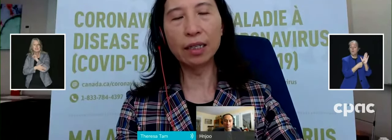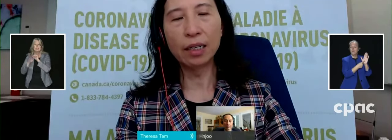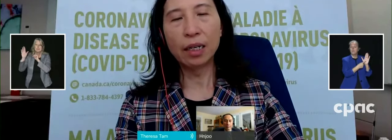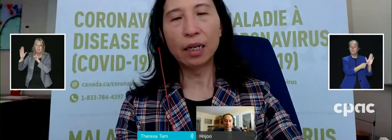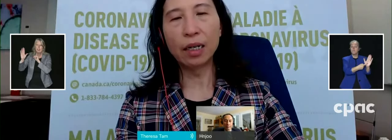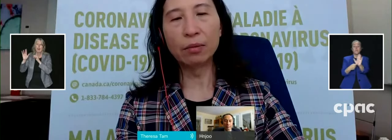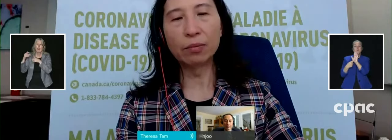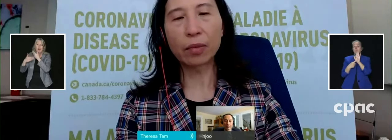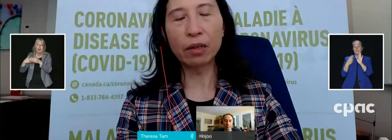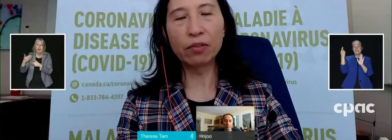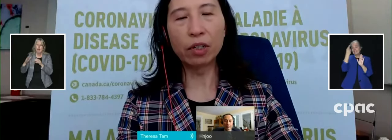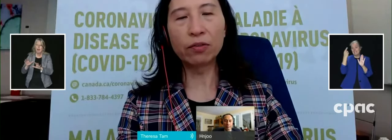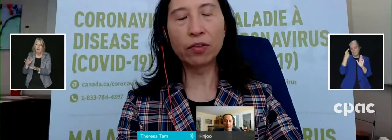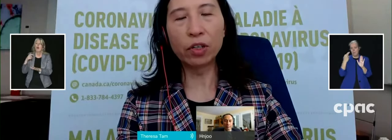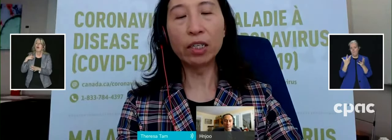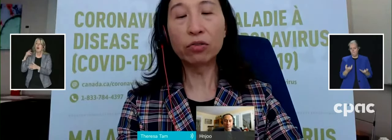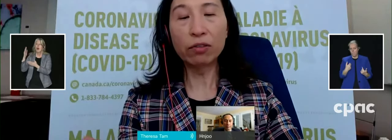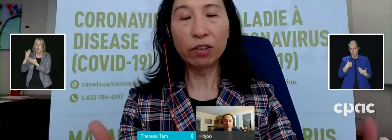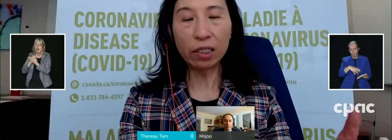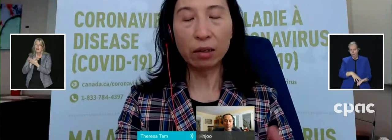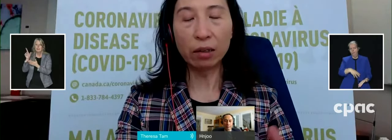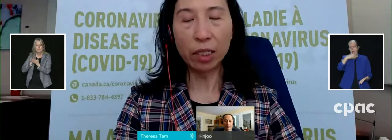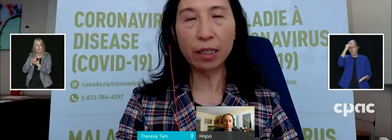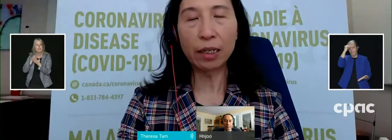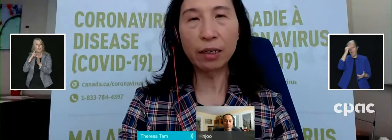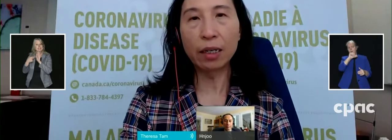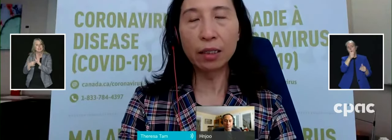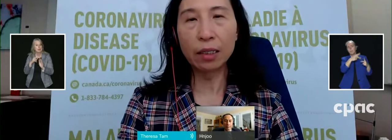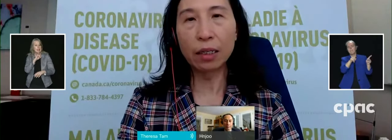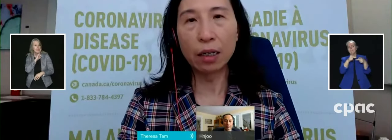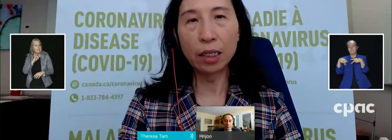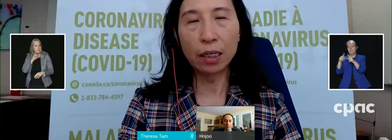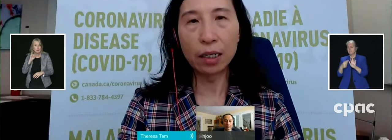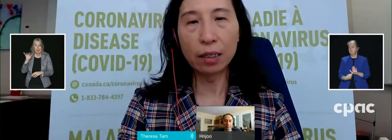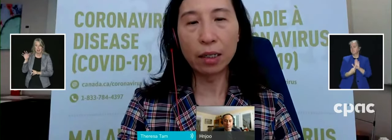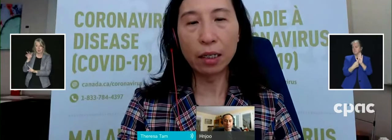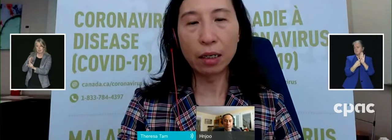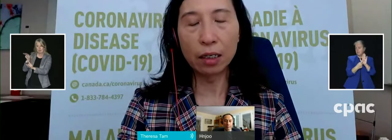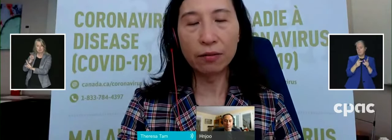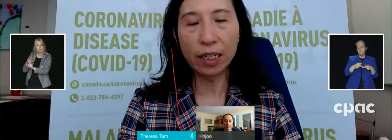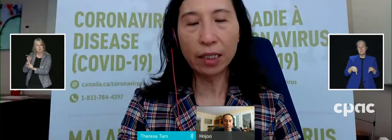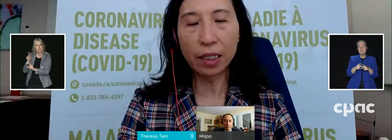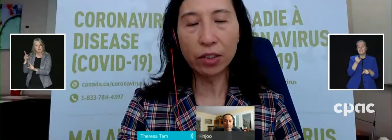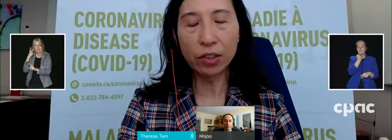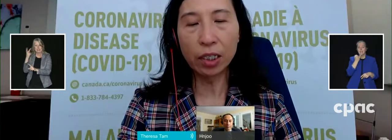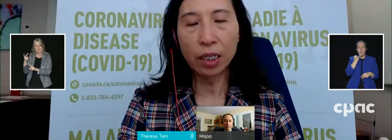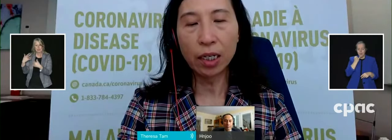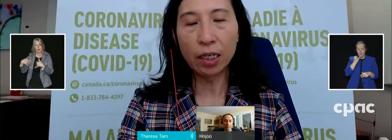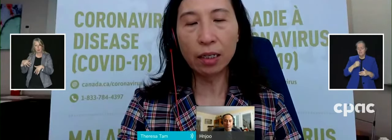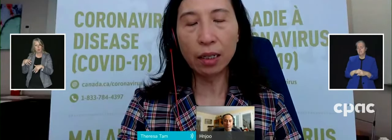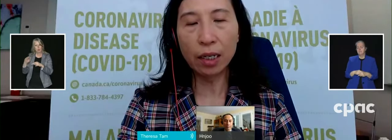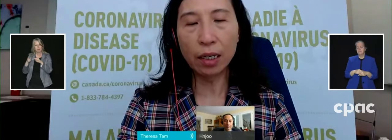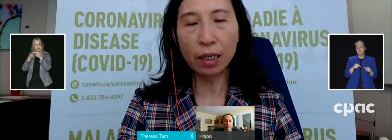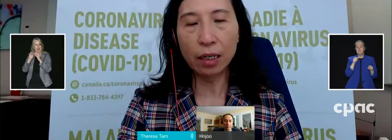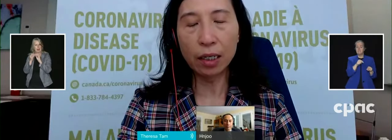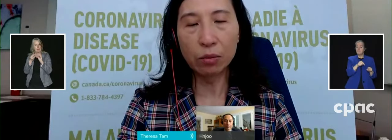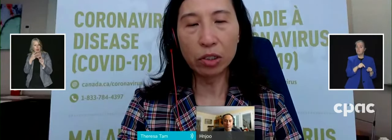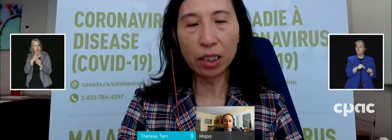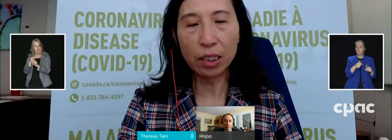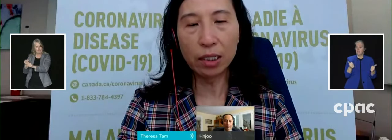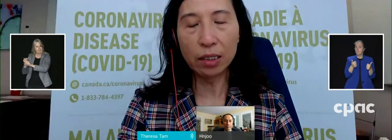and for Israel, for example, that's undergone a lot of vaccination in